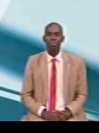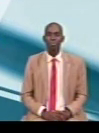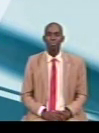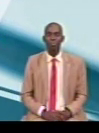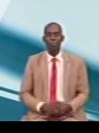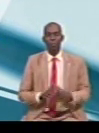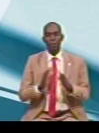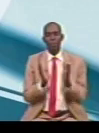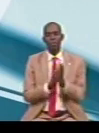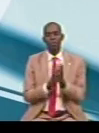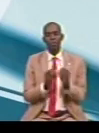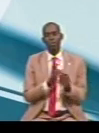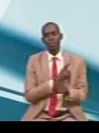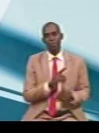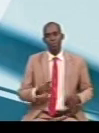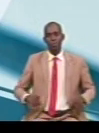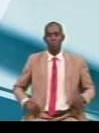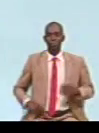Praise the Lord.